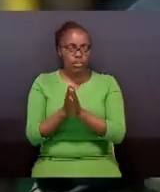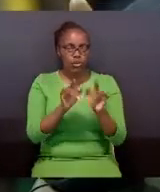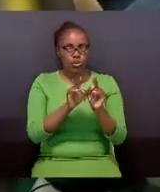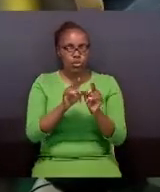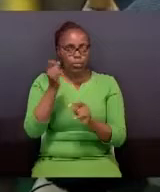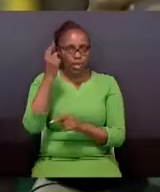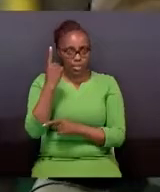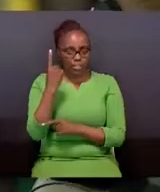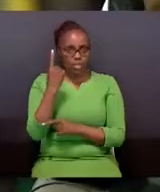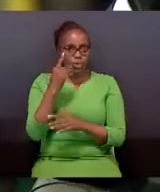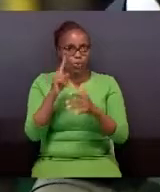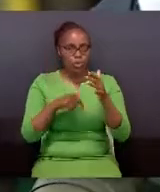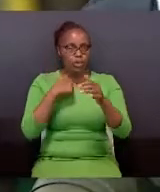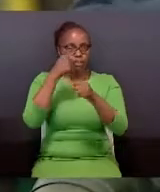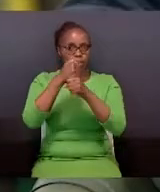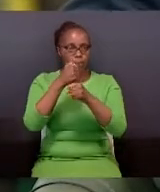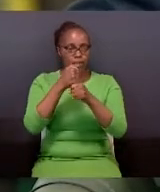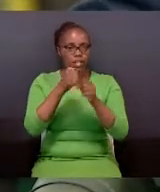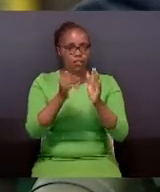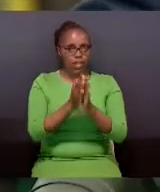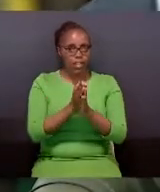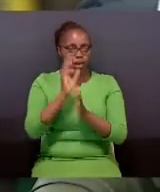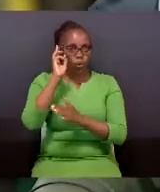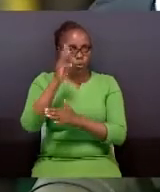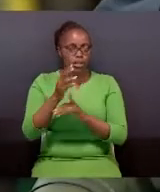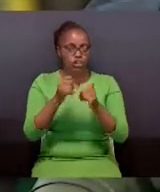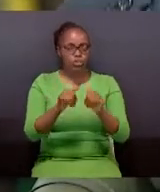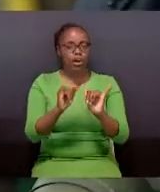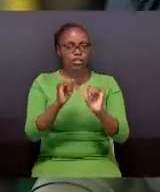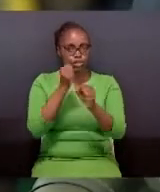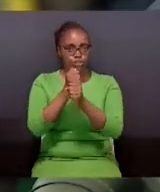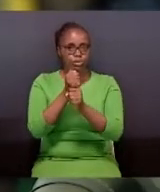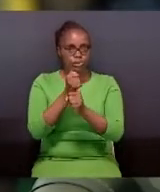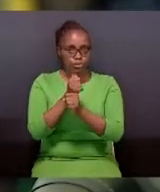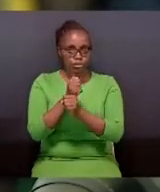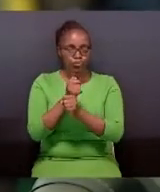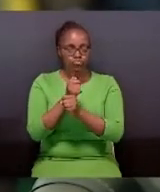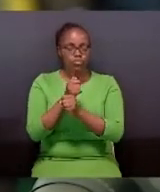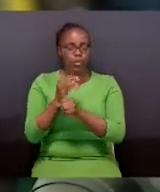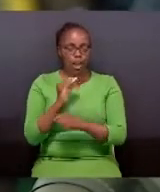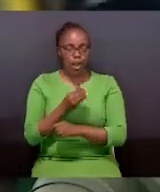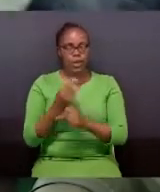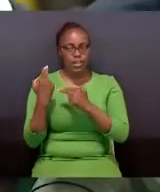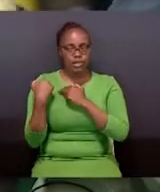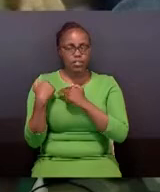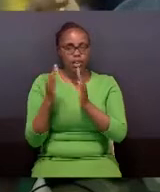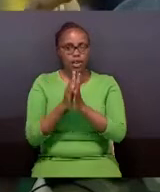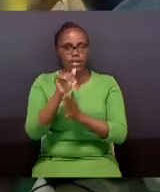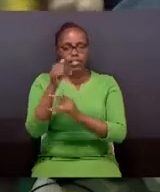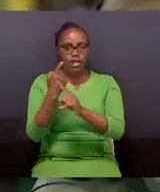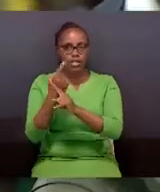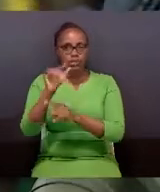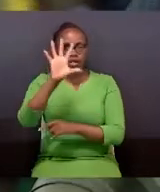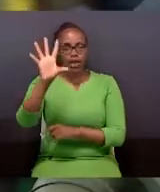understand their importance, and we shall also try to play our part among so many other